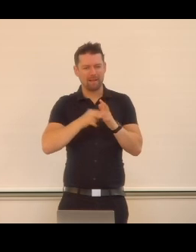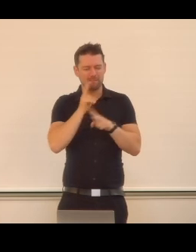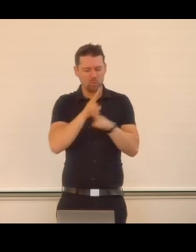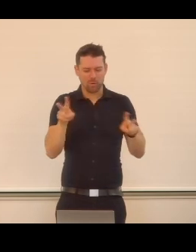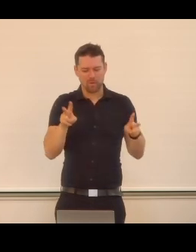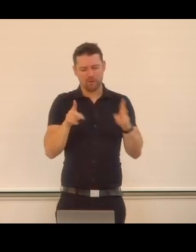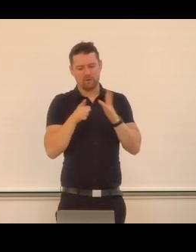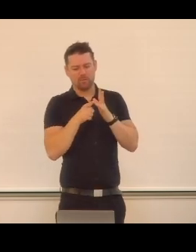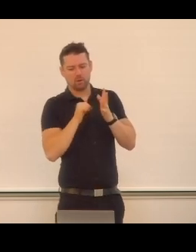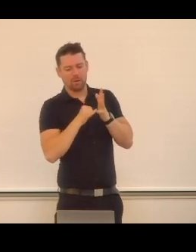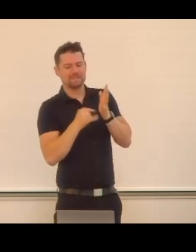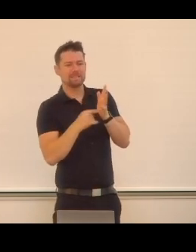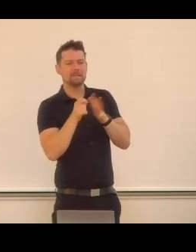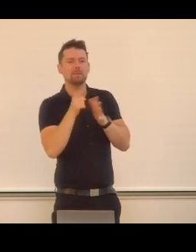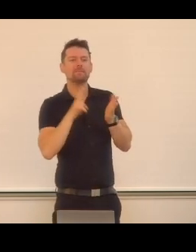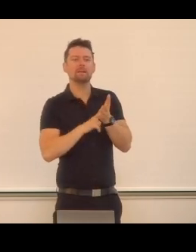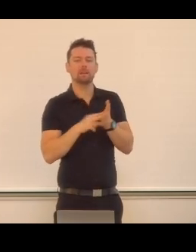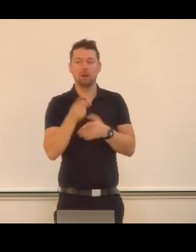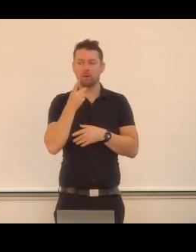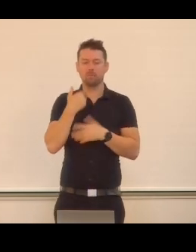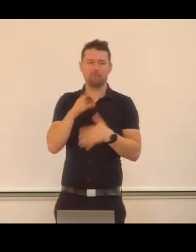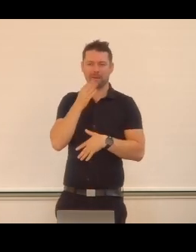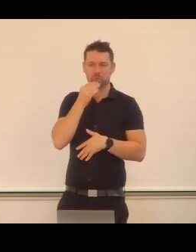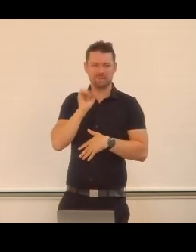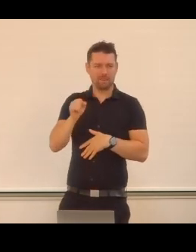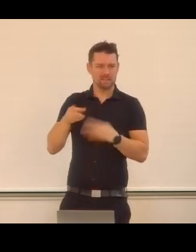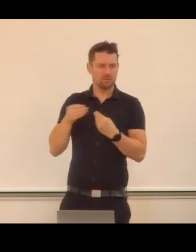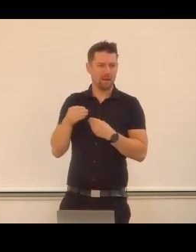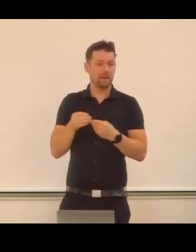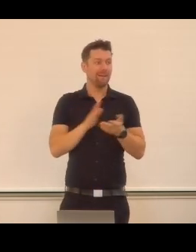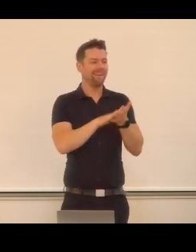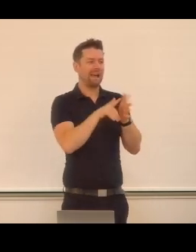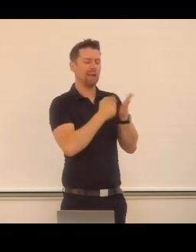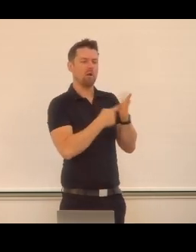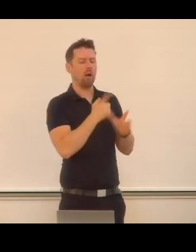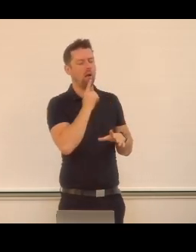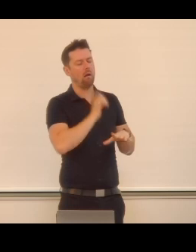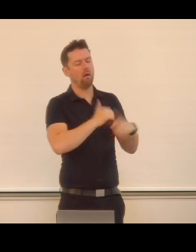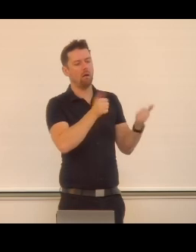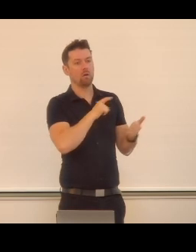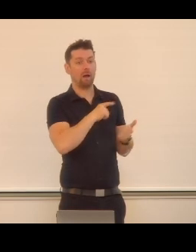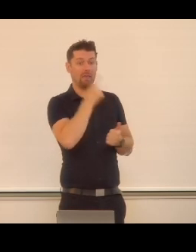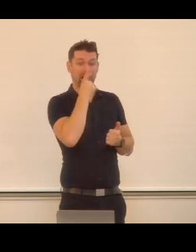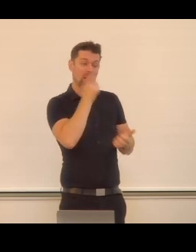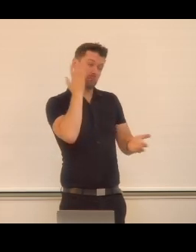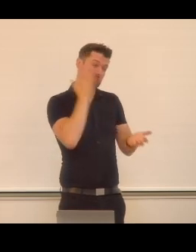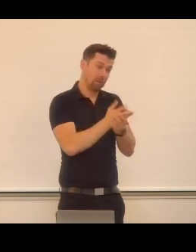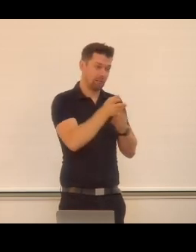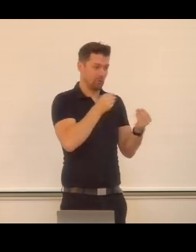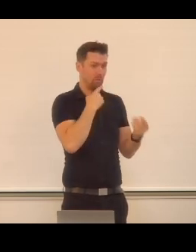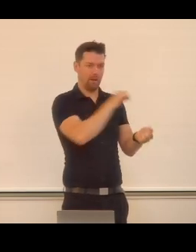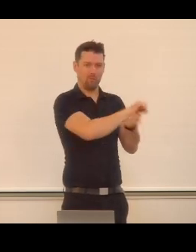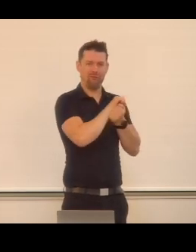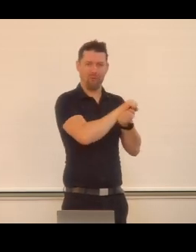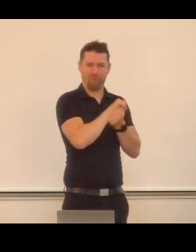use that. I think that's one of the benefits of HERA. They can grab stuff from space station operations, borrow it, and use